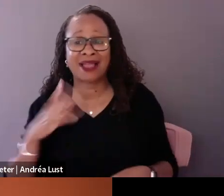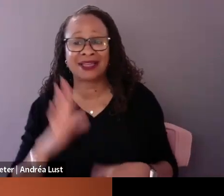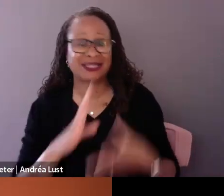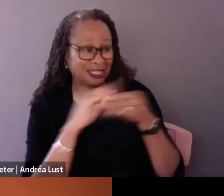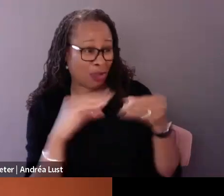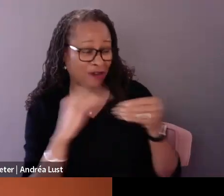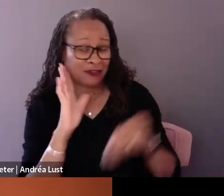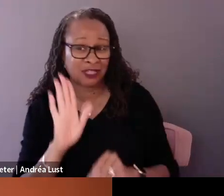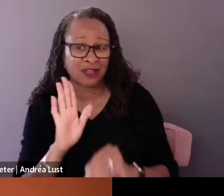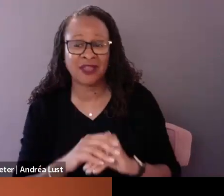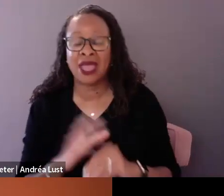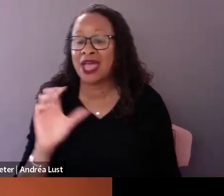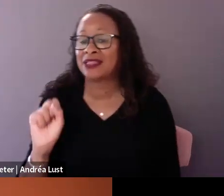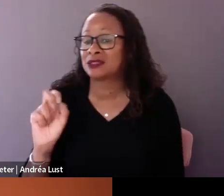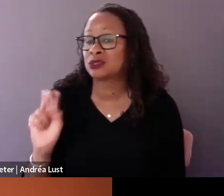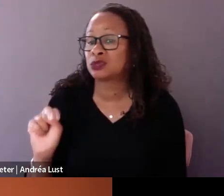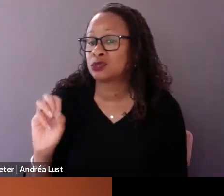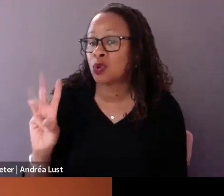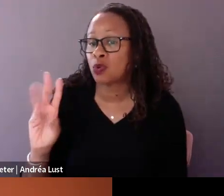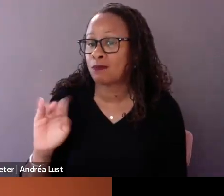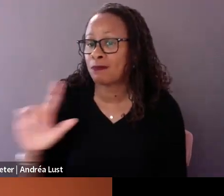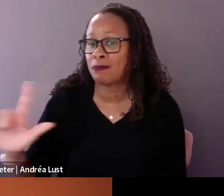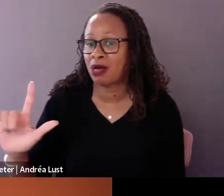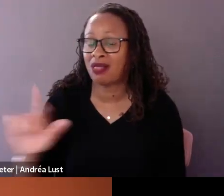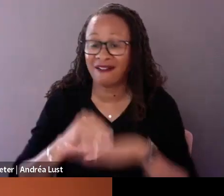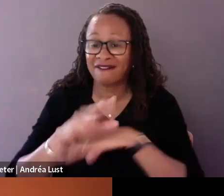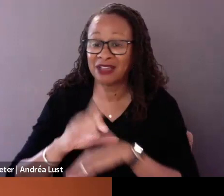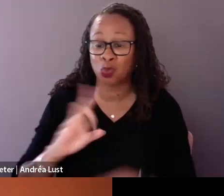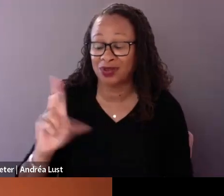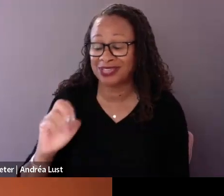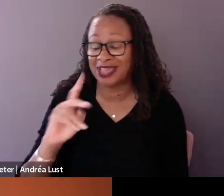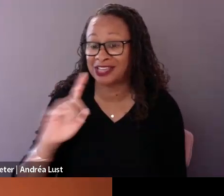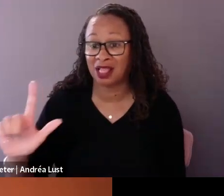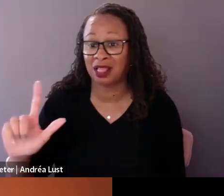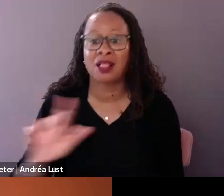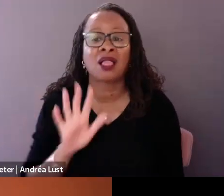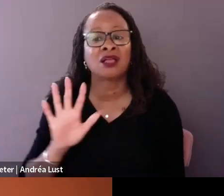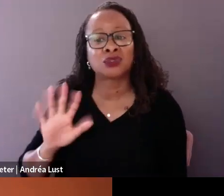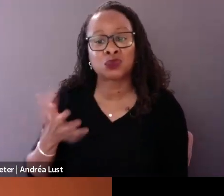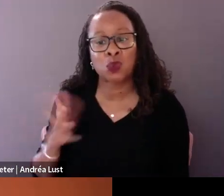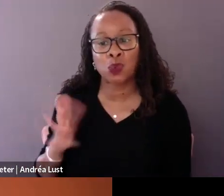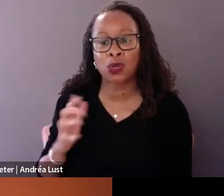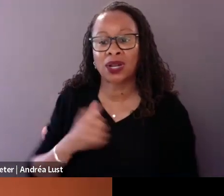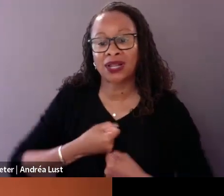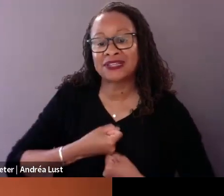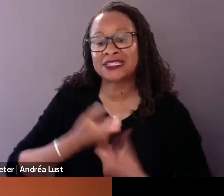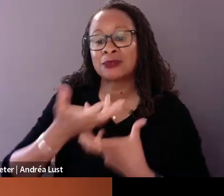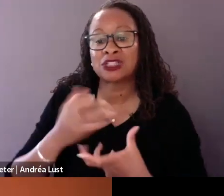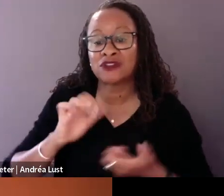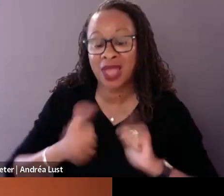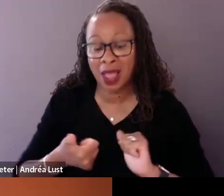effect that occurred where Daniel's sort of expression of